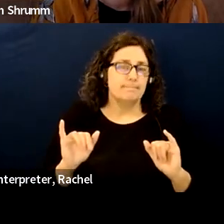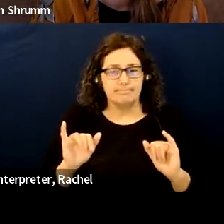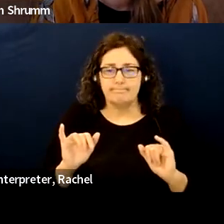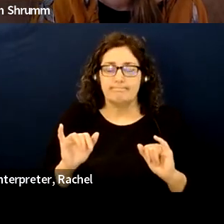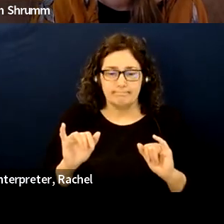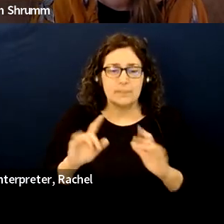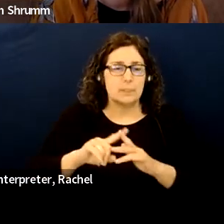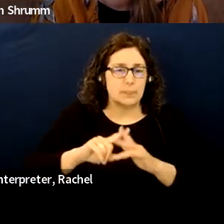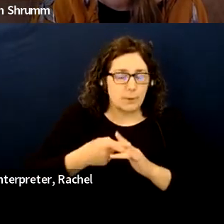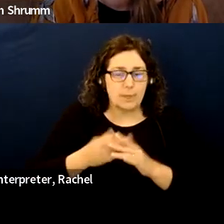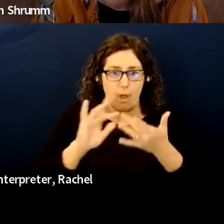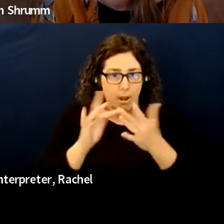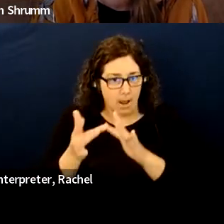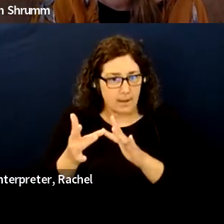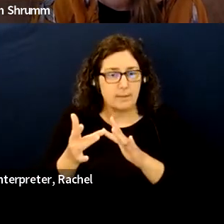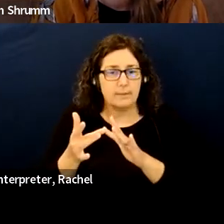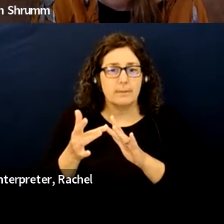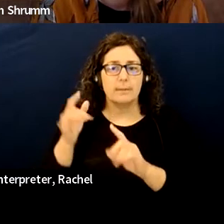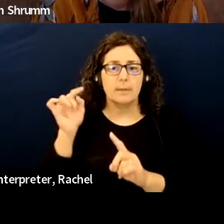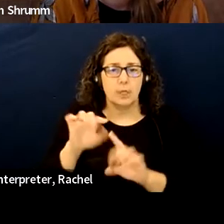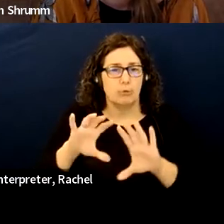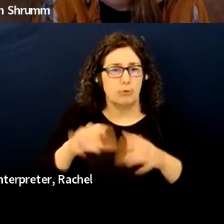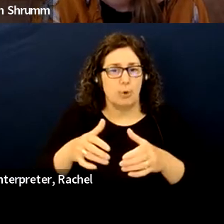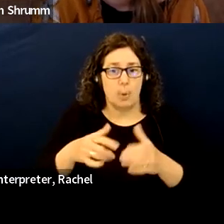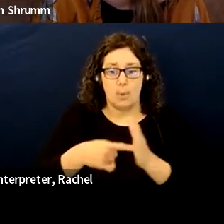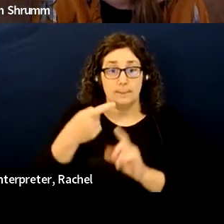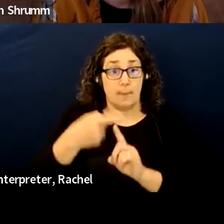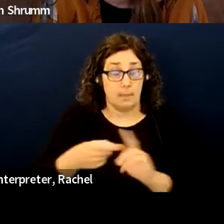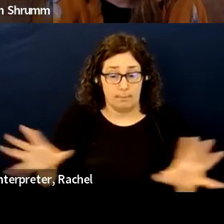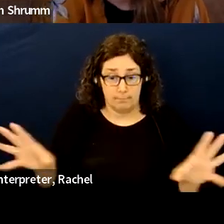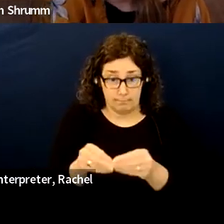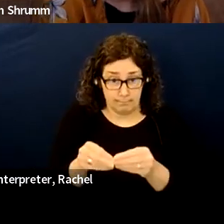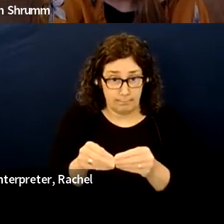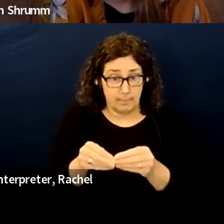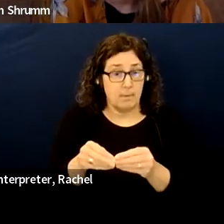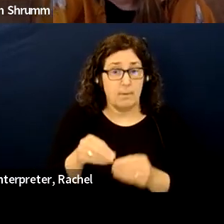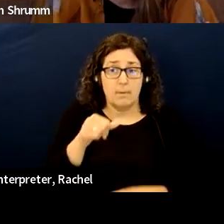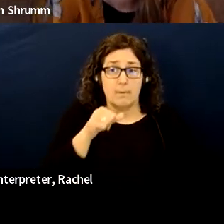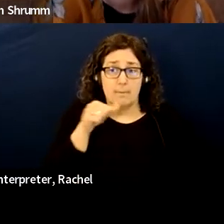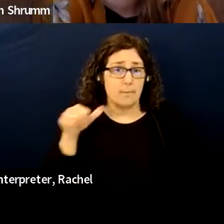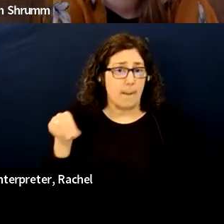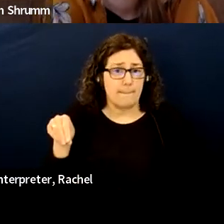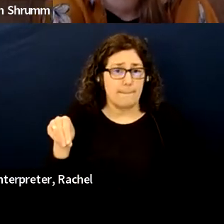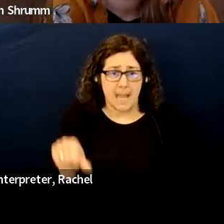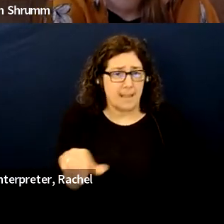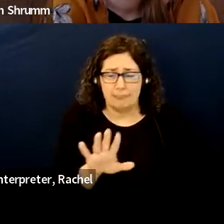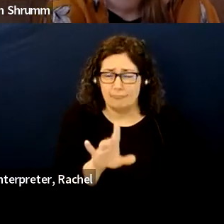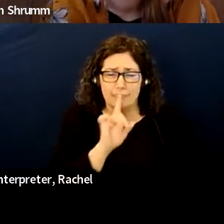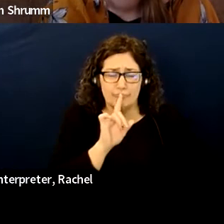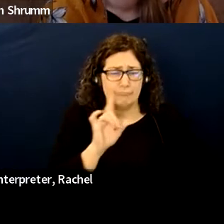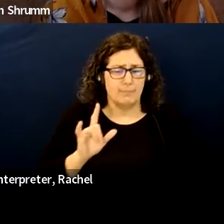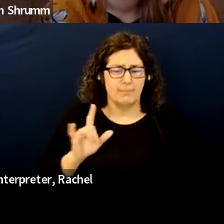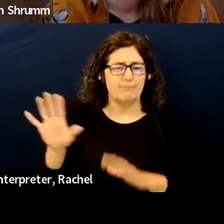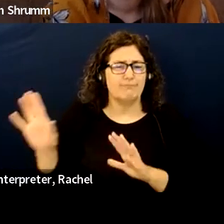we started this online, it's an online group. We meet once a month. Nobody is paid, it's very